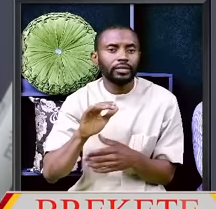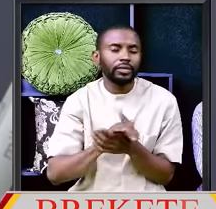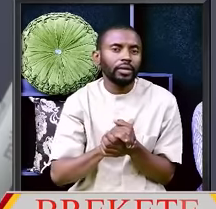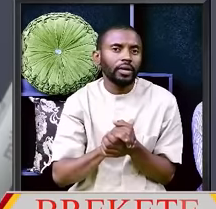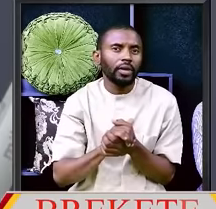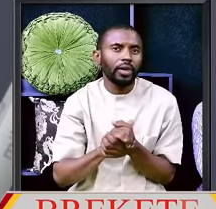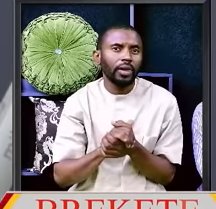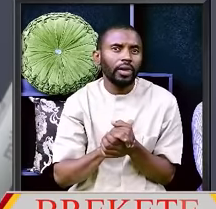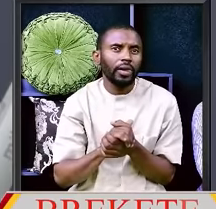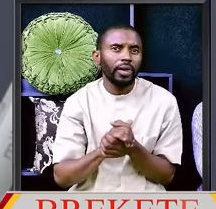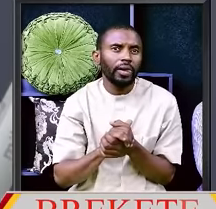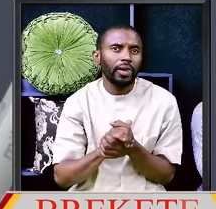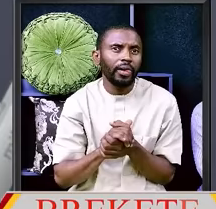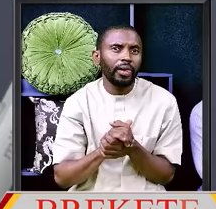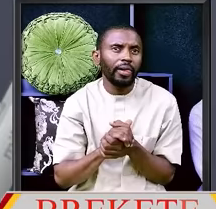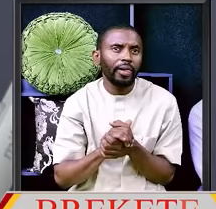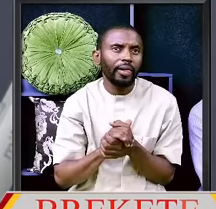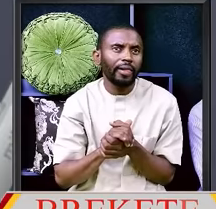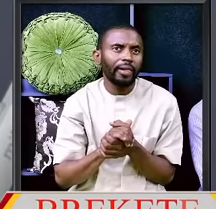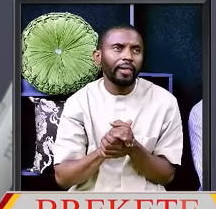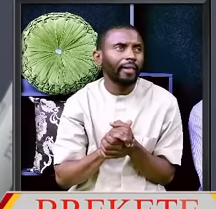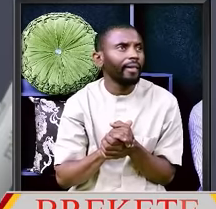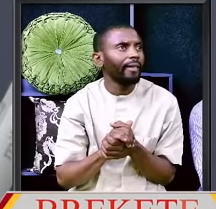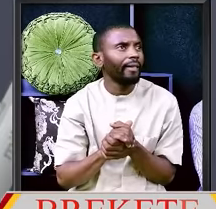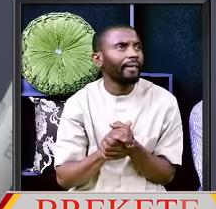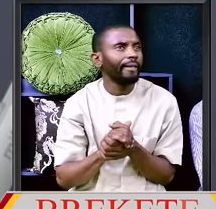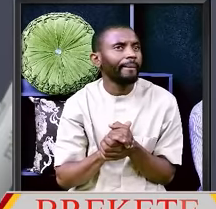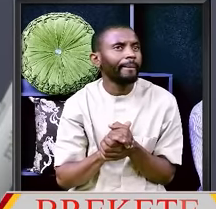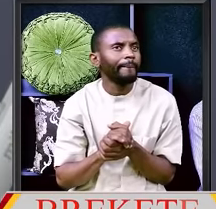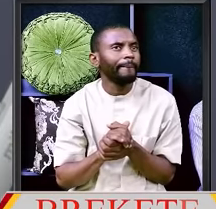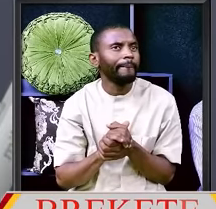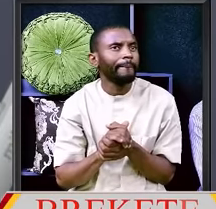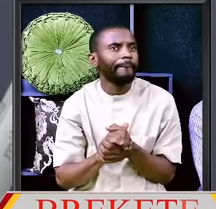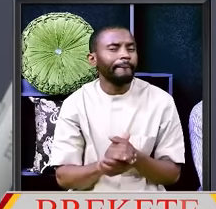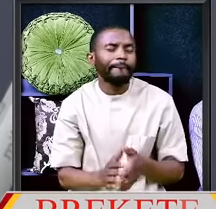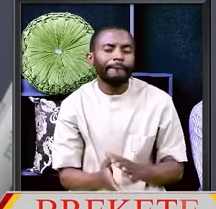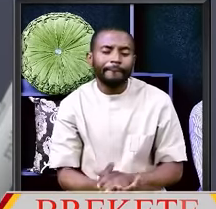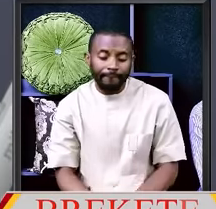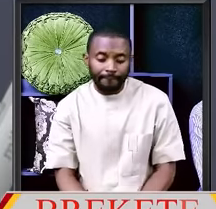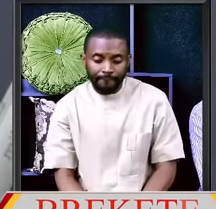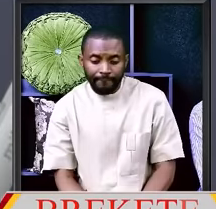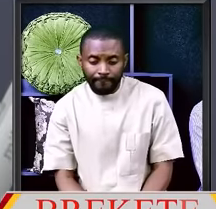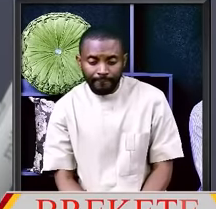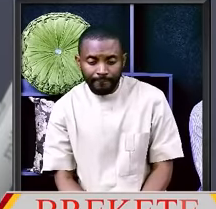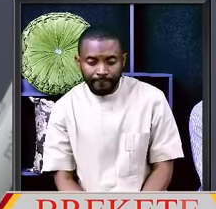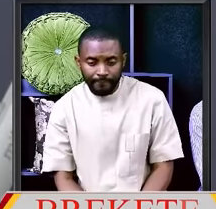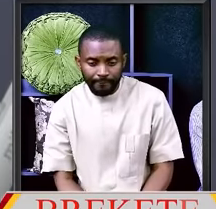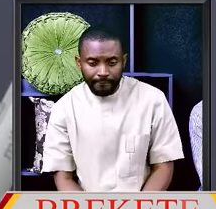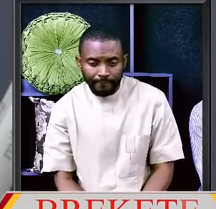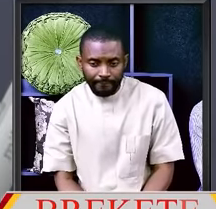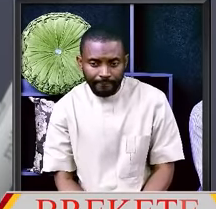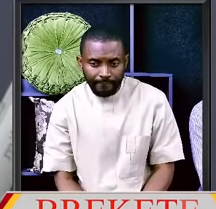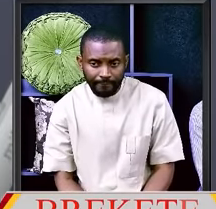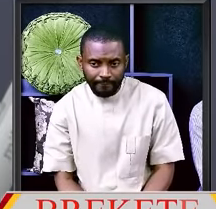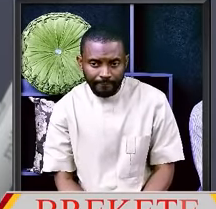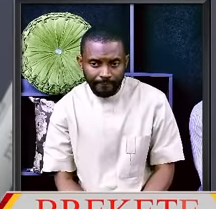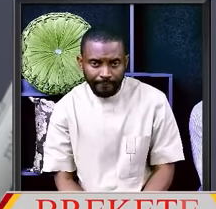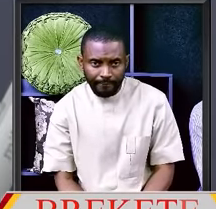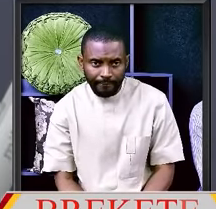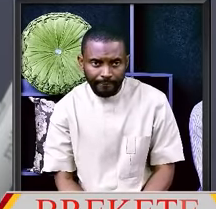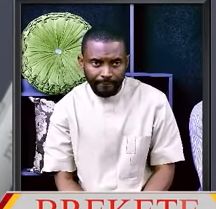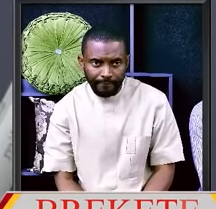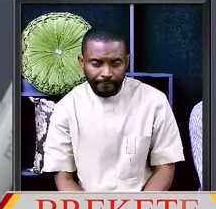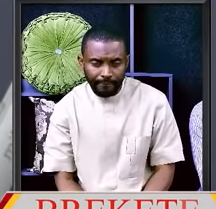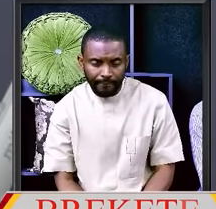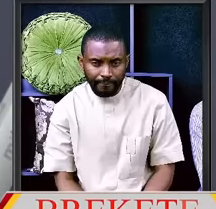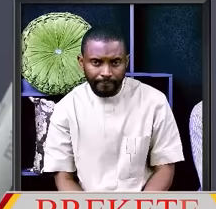sleepless nights. Why did he give me sleepless nights? When I saw the him in the coffin, and his neck was broken into